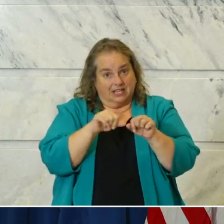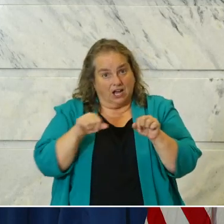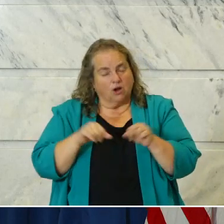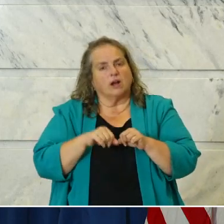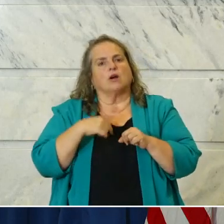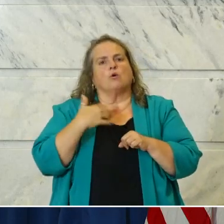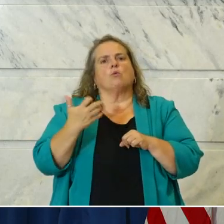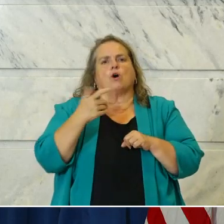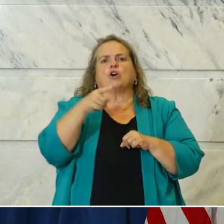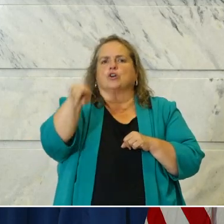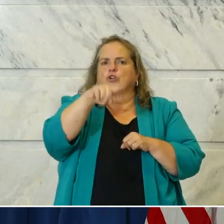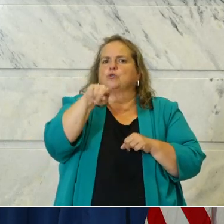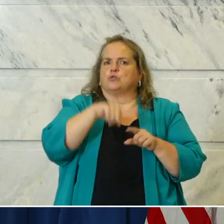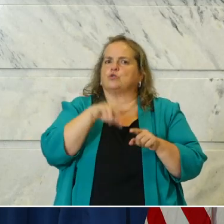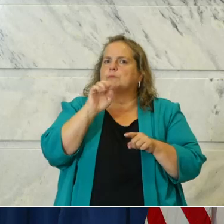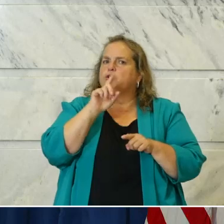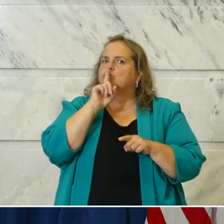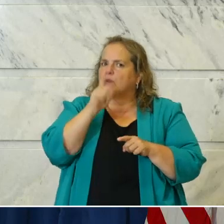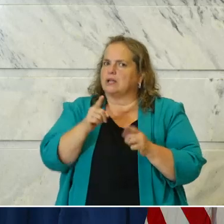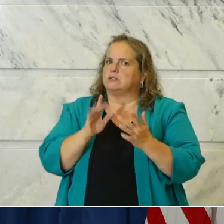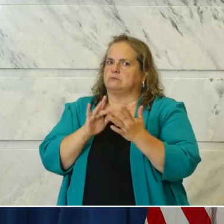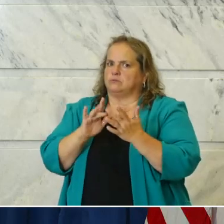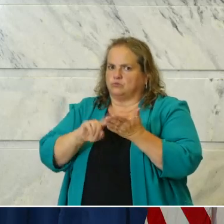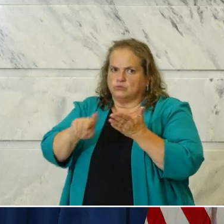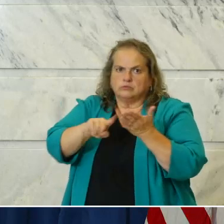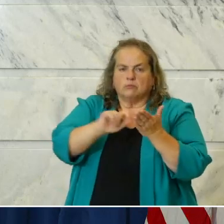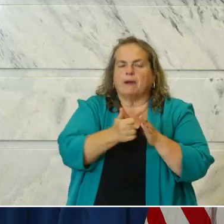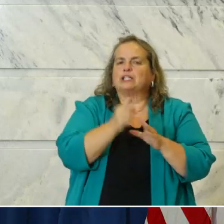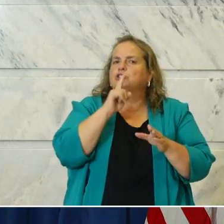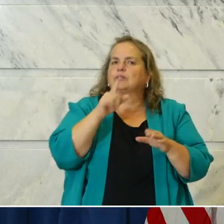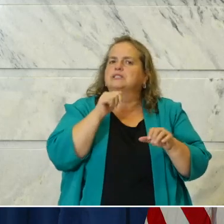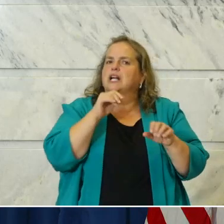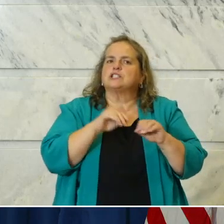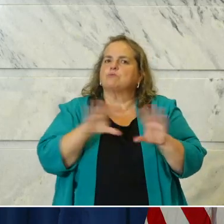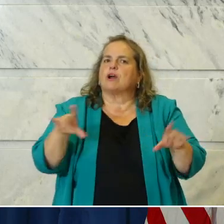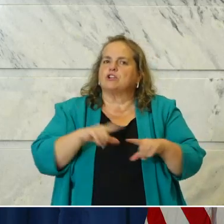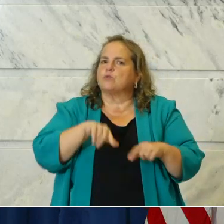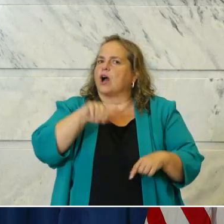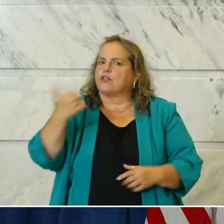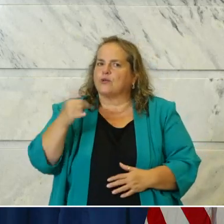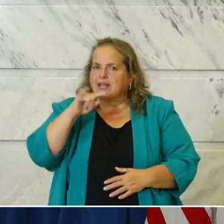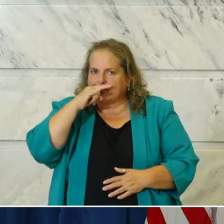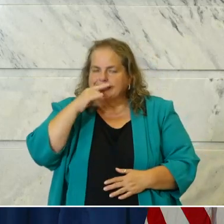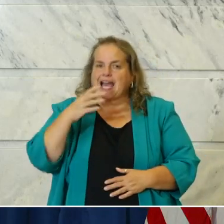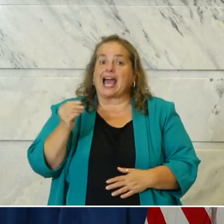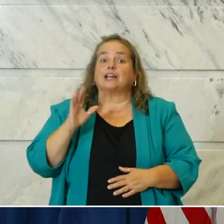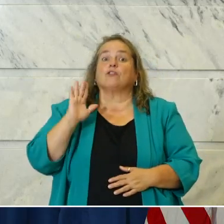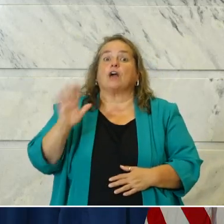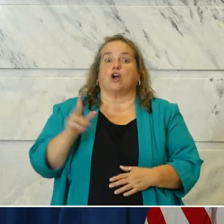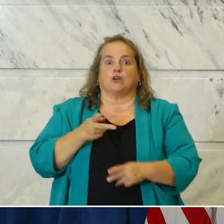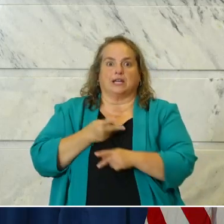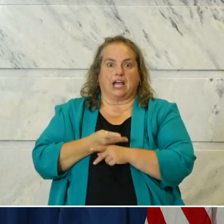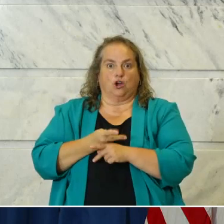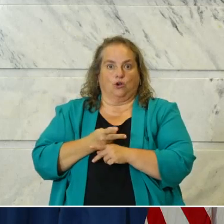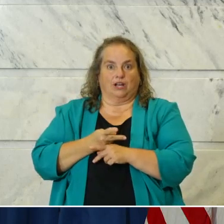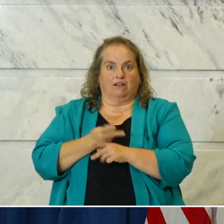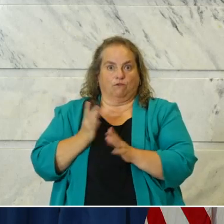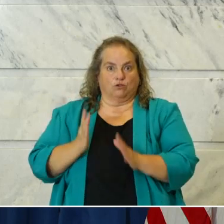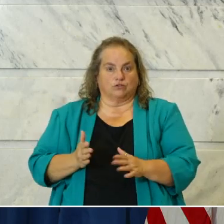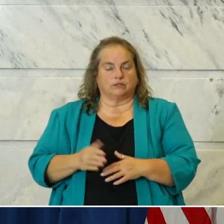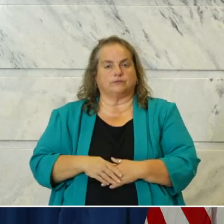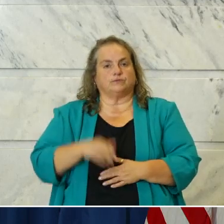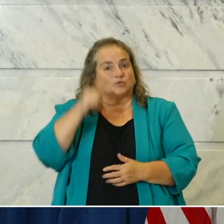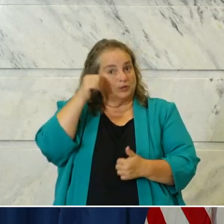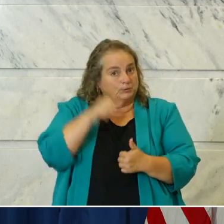jumping on this, making sure that it doesn't spread to other kids and ultimately their caregivers. Remember, in